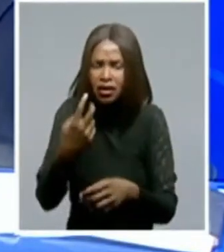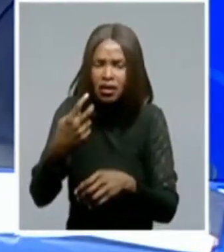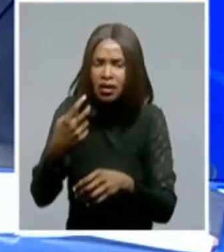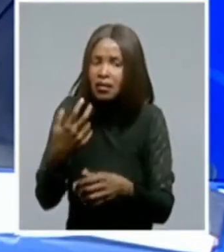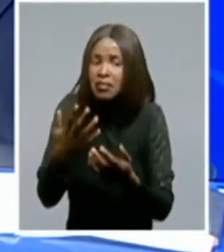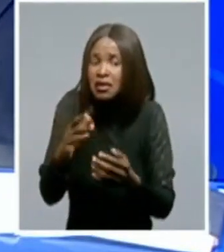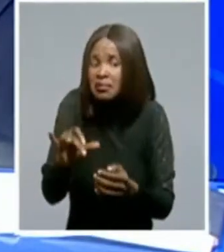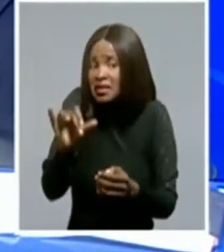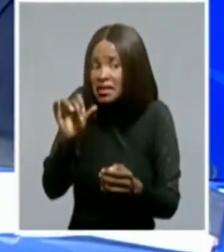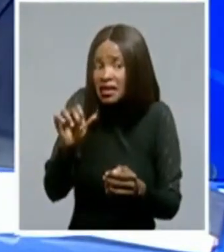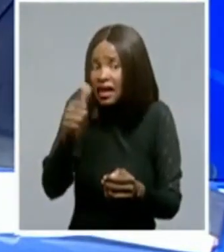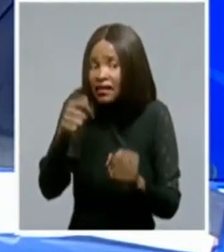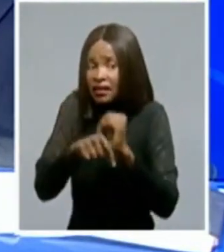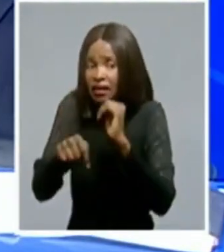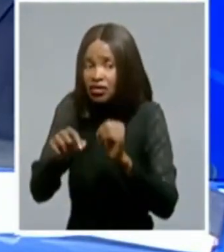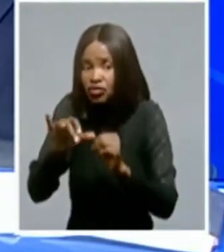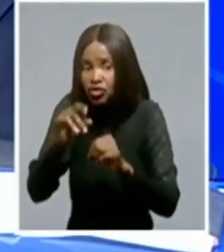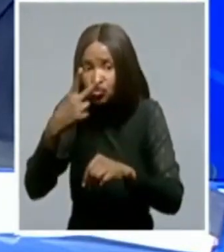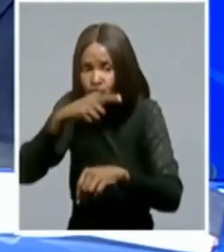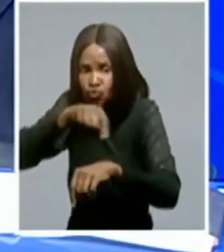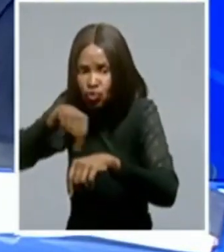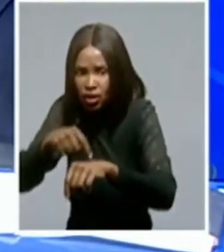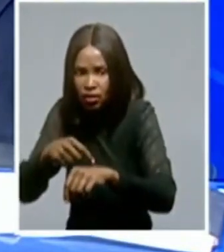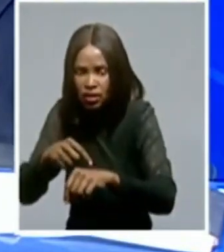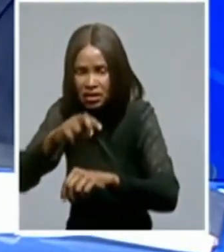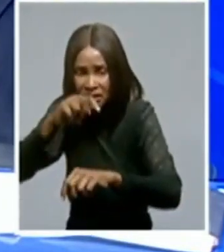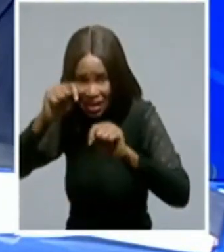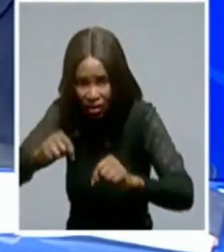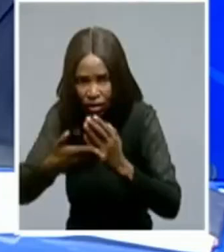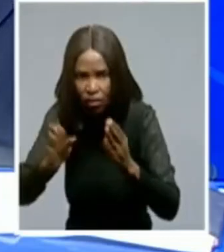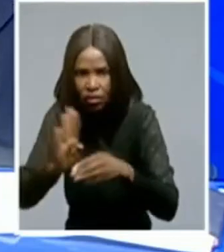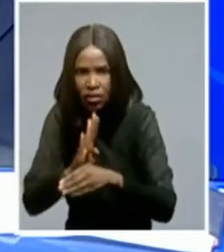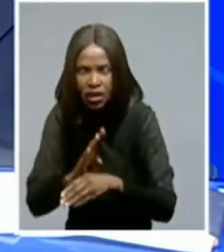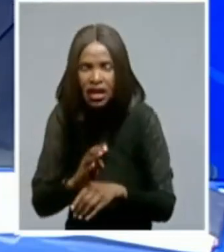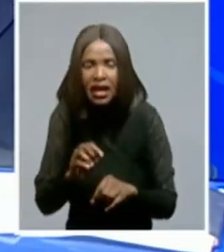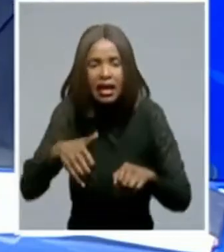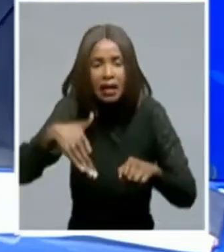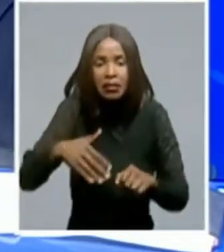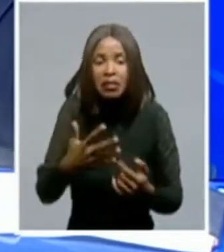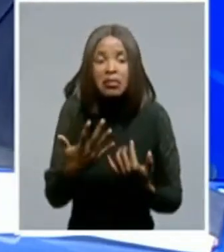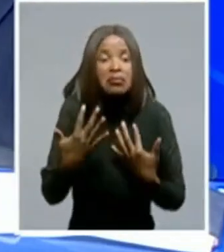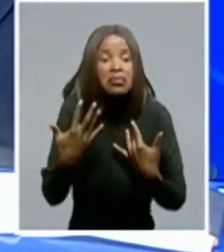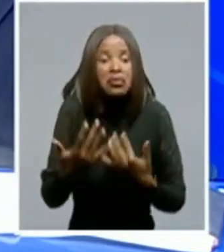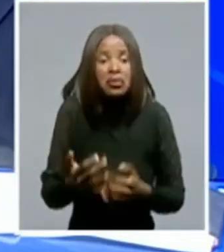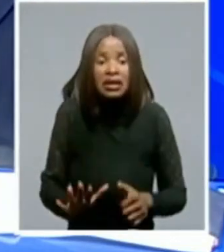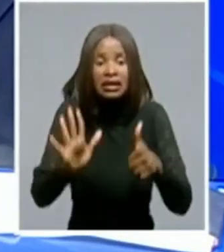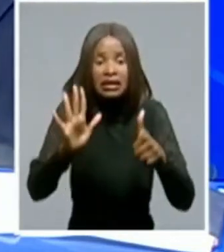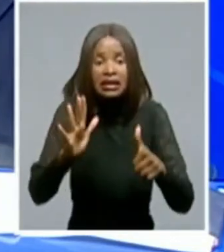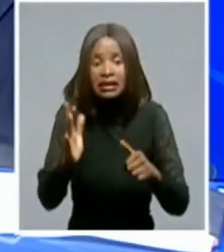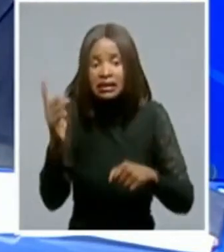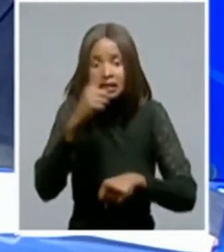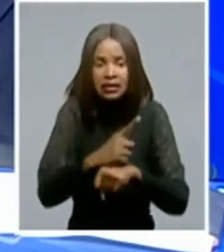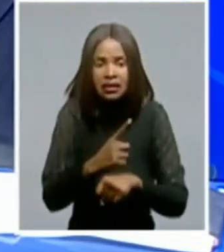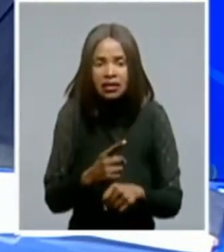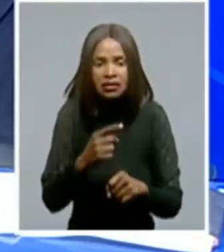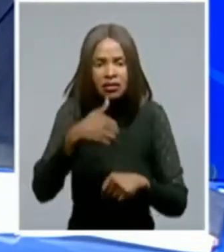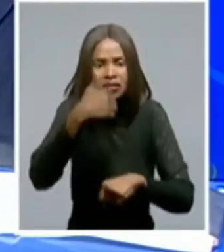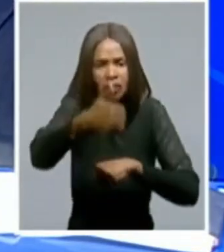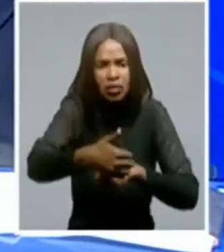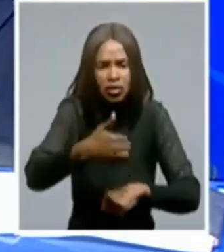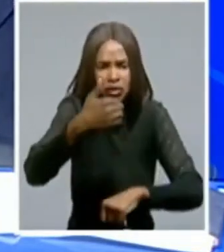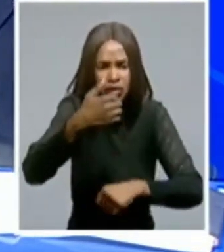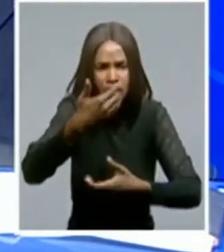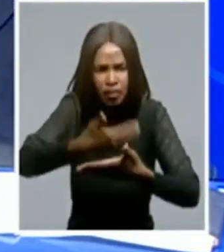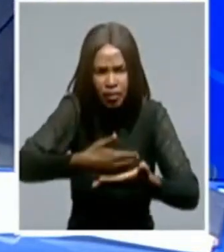are still at 6 days. I mean, if all things being equal, it's a no-brainer. They might just go to your neighboring country and set up their business there.